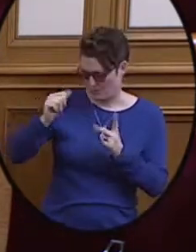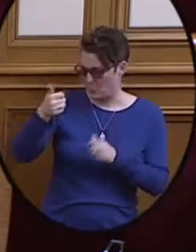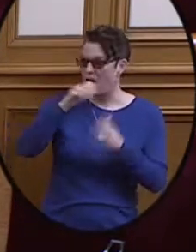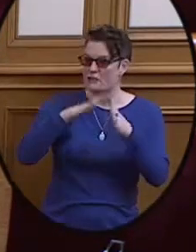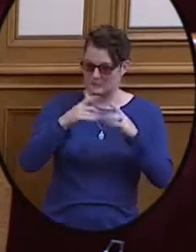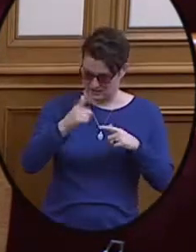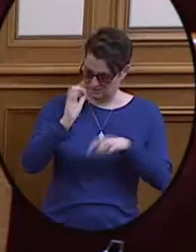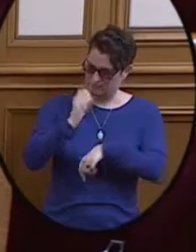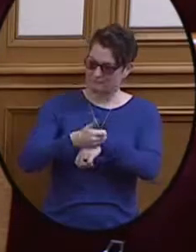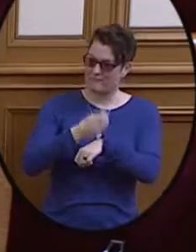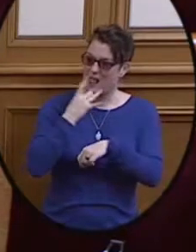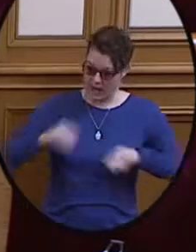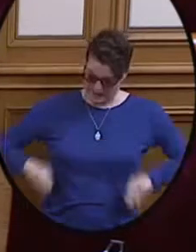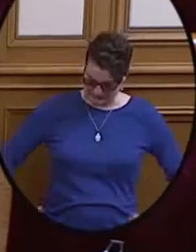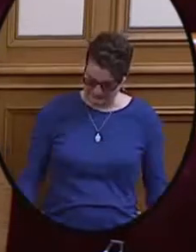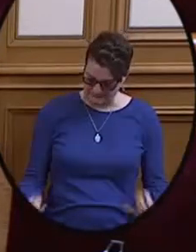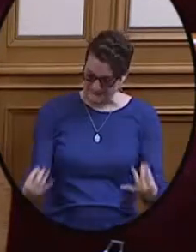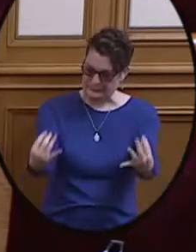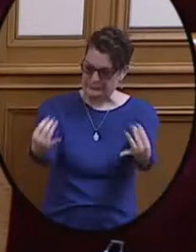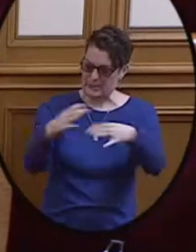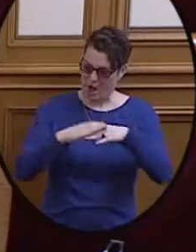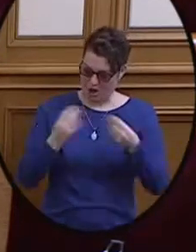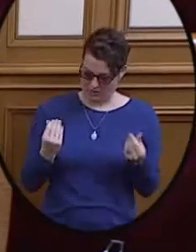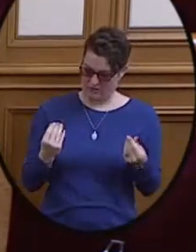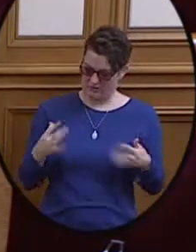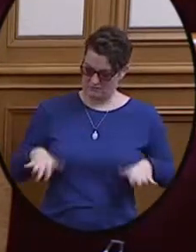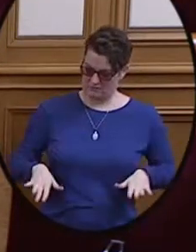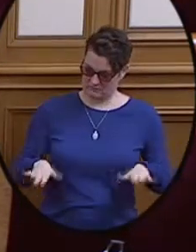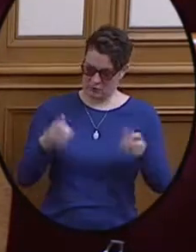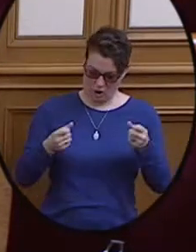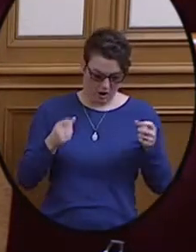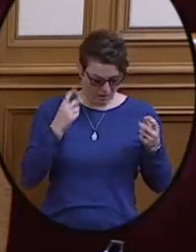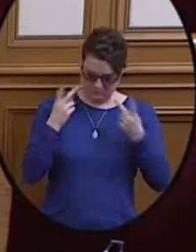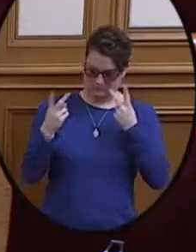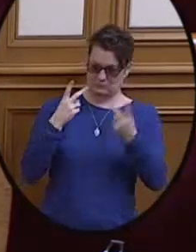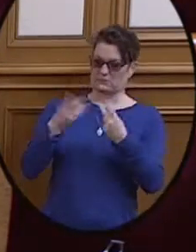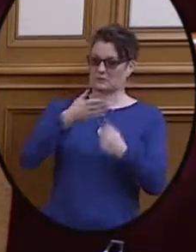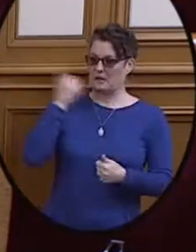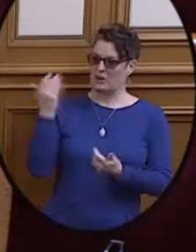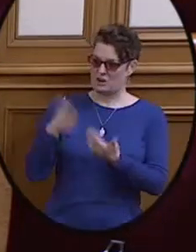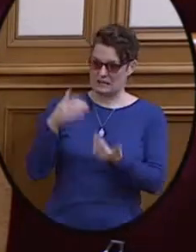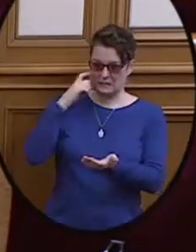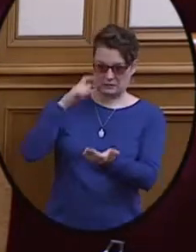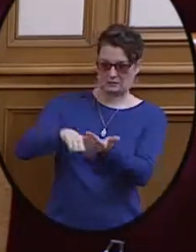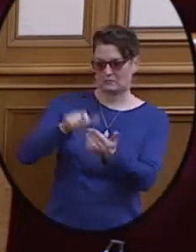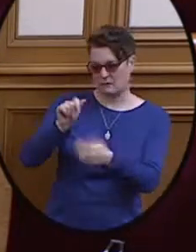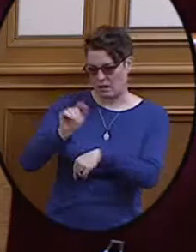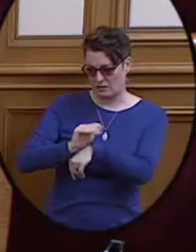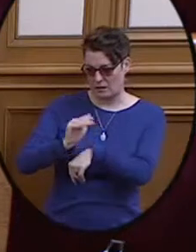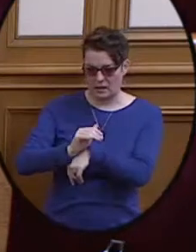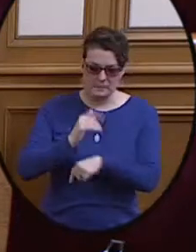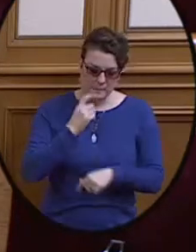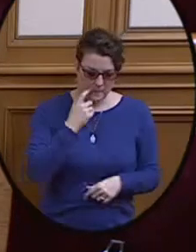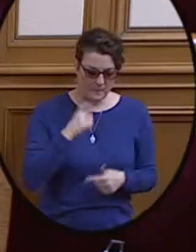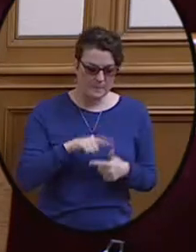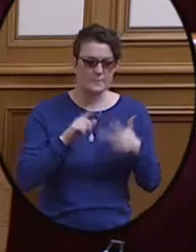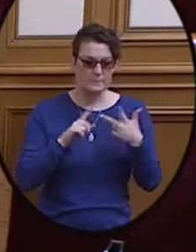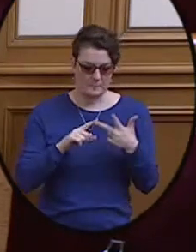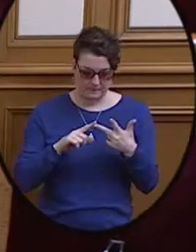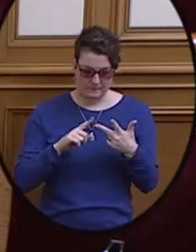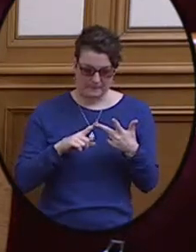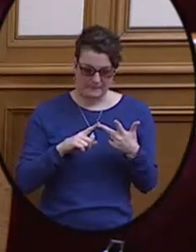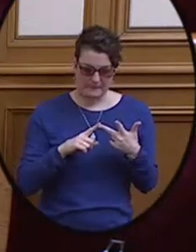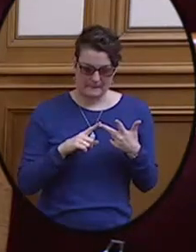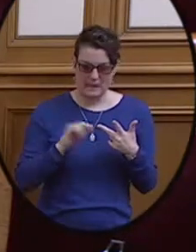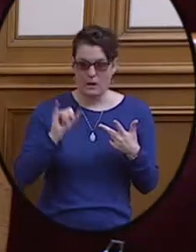put lighting along the asphalt so that cars can see more visibly, especially at night. The third is,